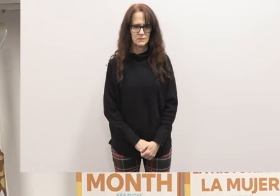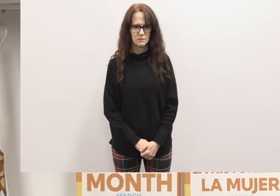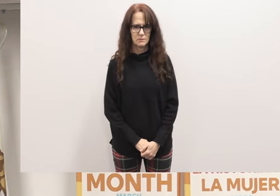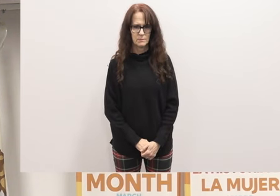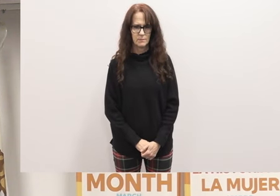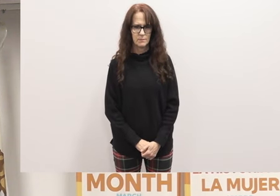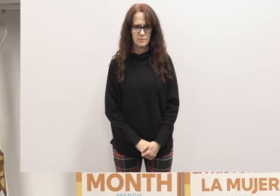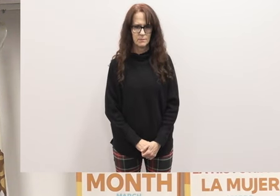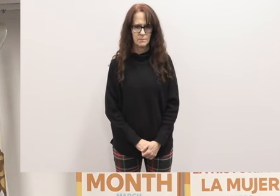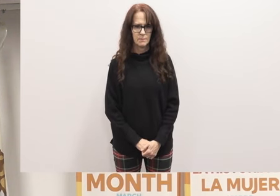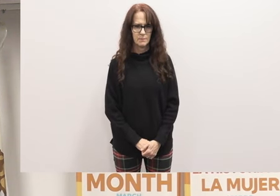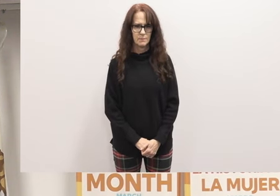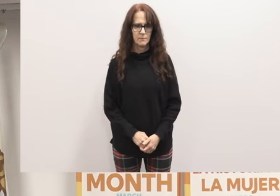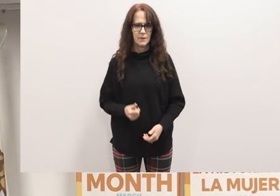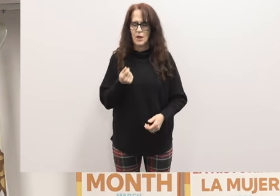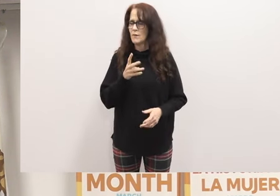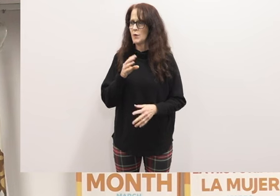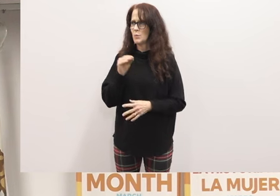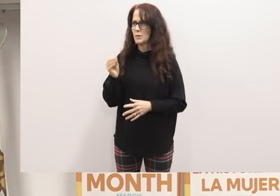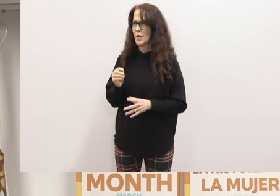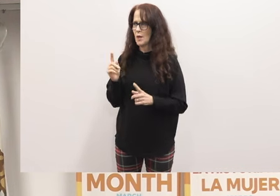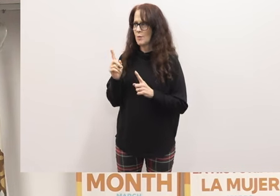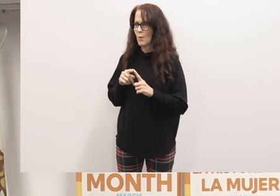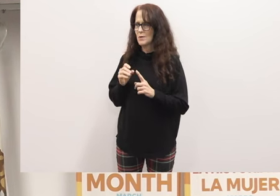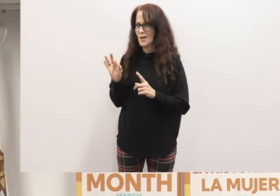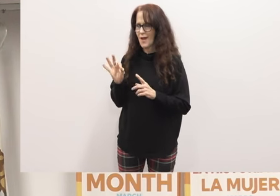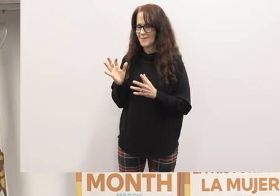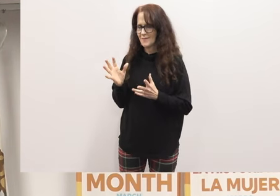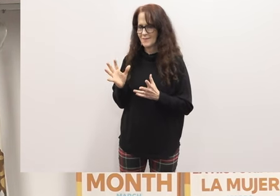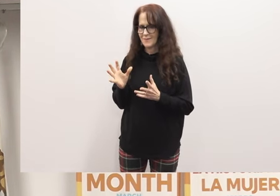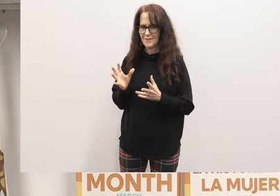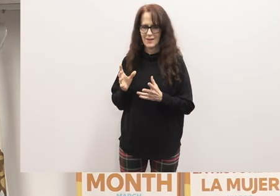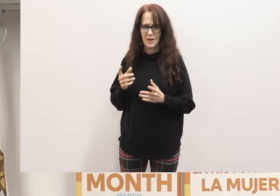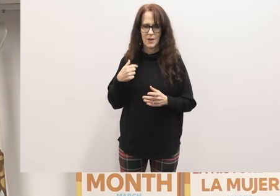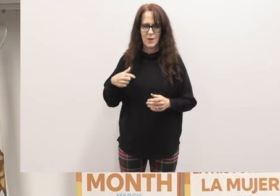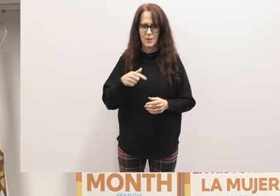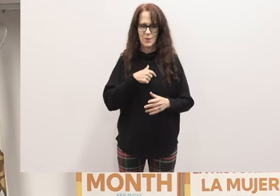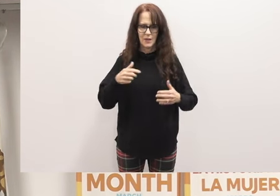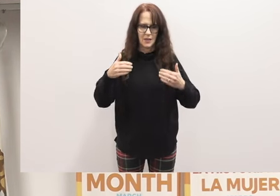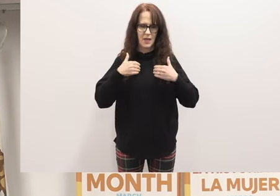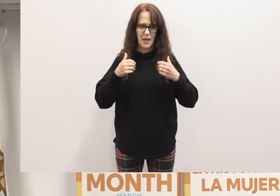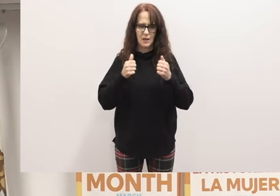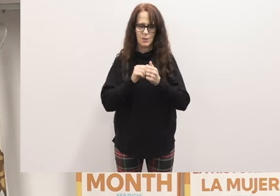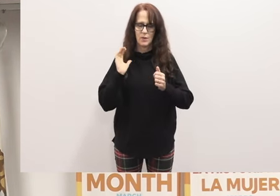I think you're a couple percentage points off, Dr. Otto. We actually had with our